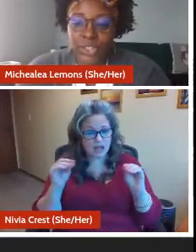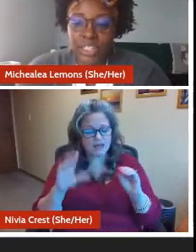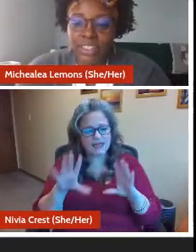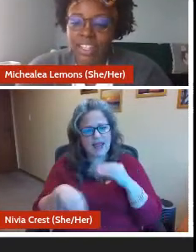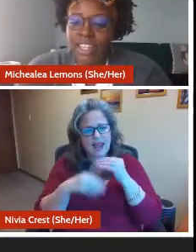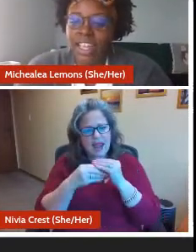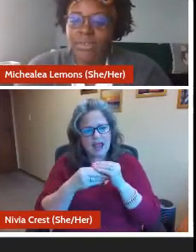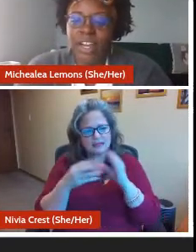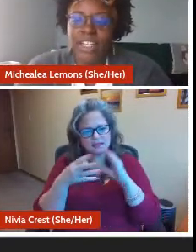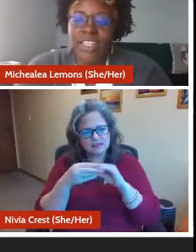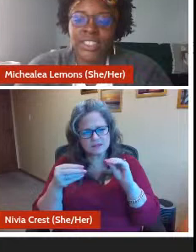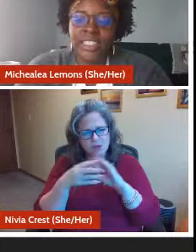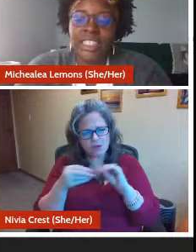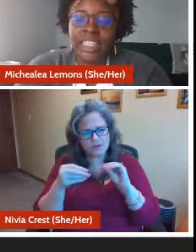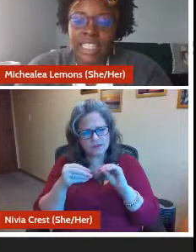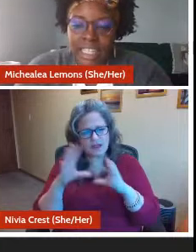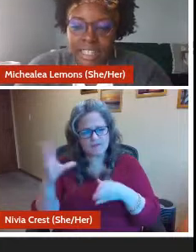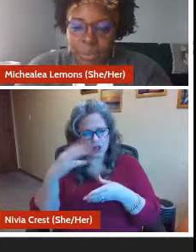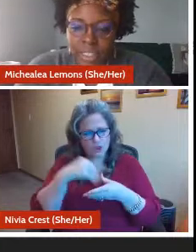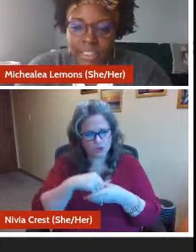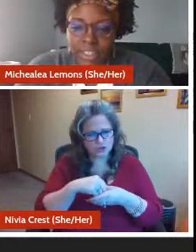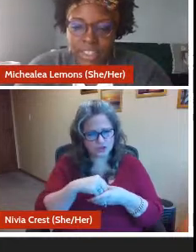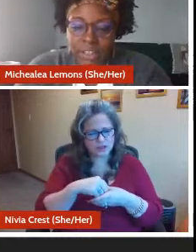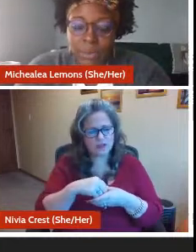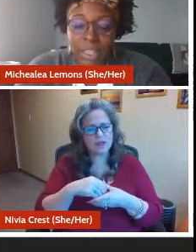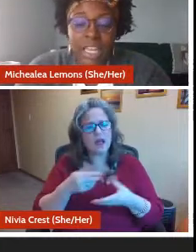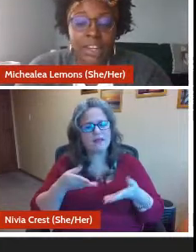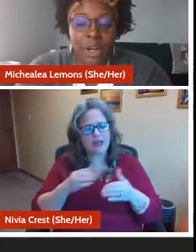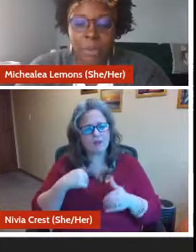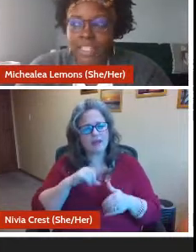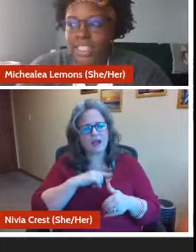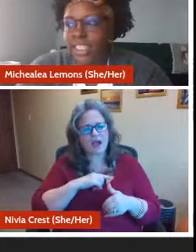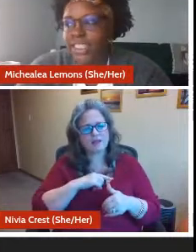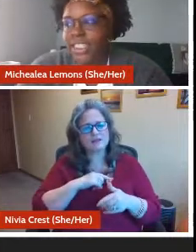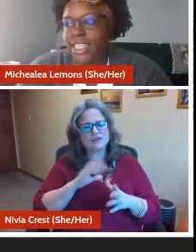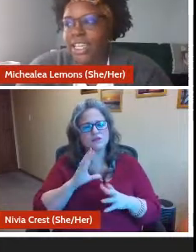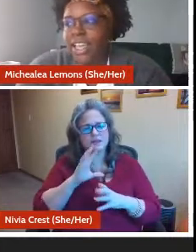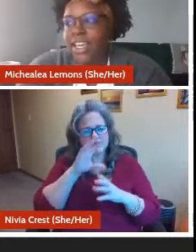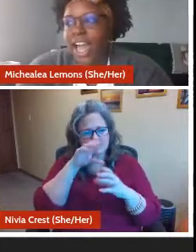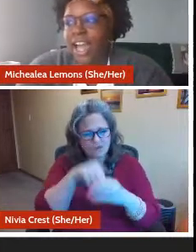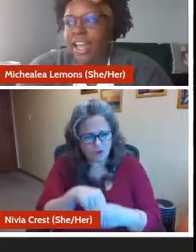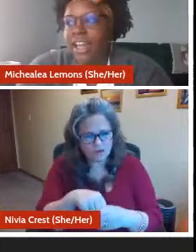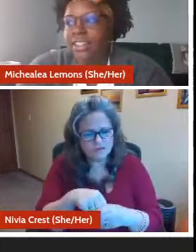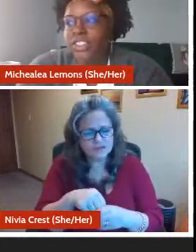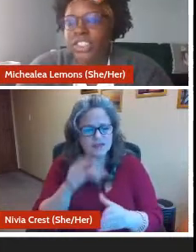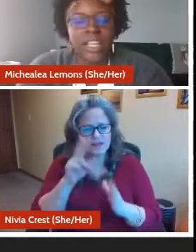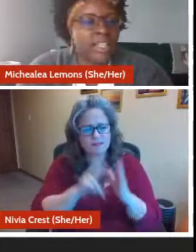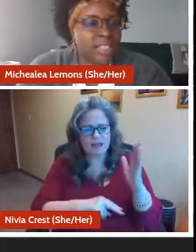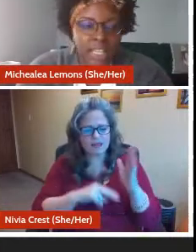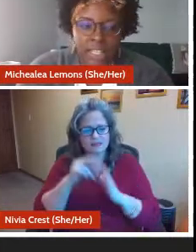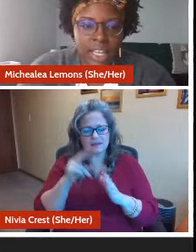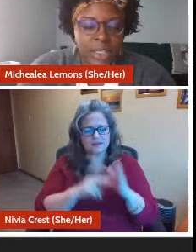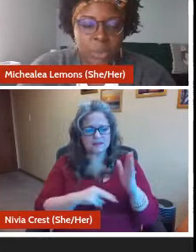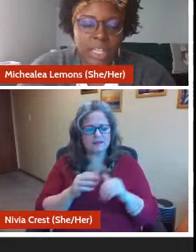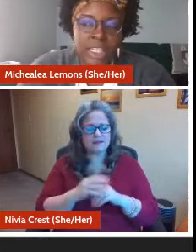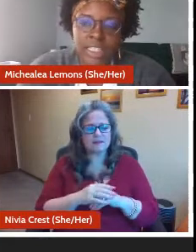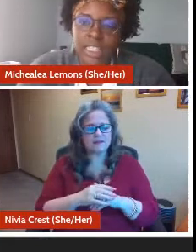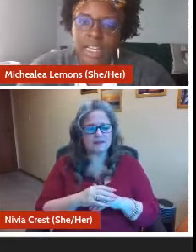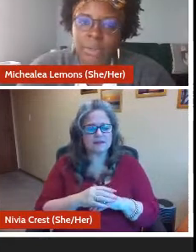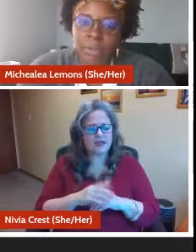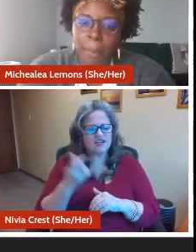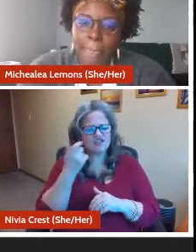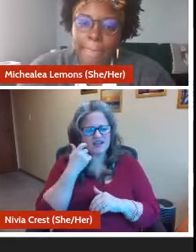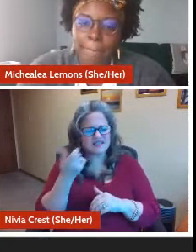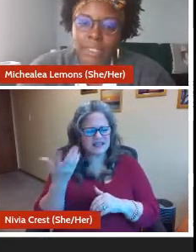of inclusion, inviting us to lean in and witness ourselves within her paintings. And I, just as I